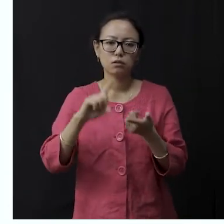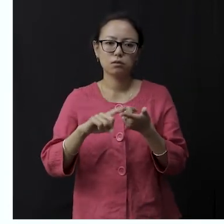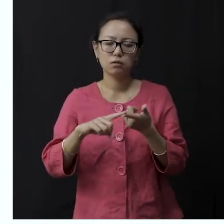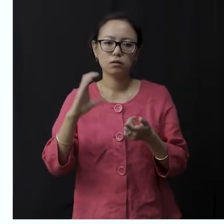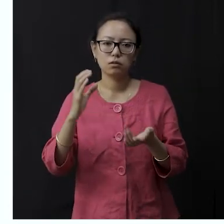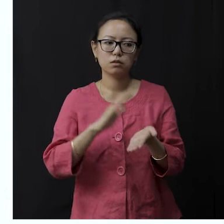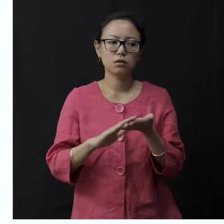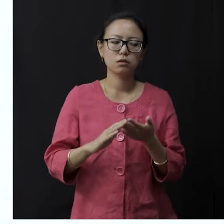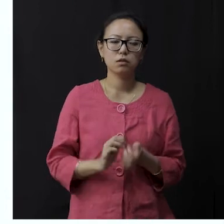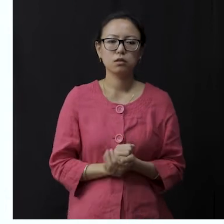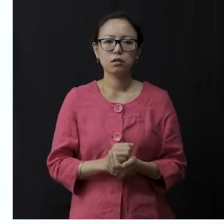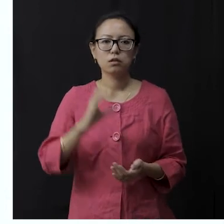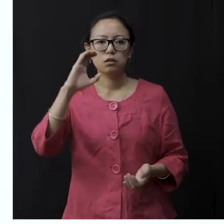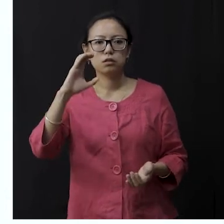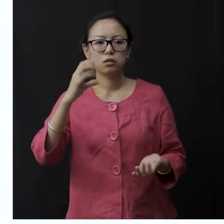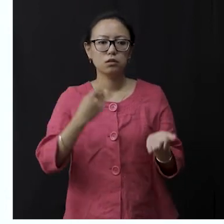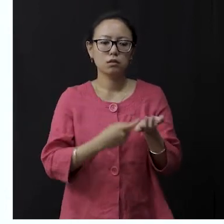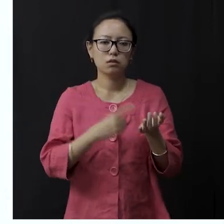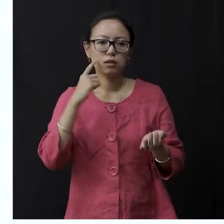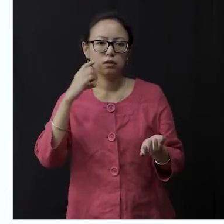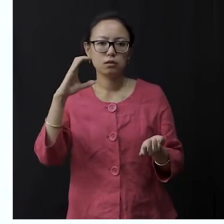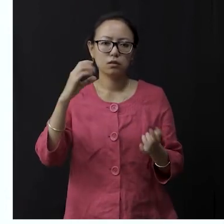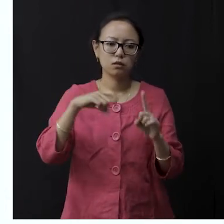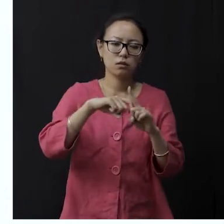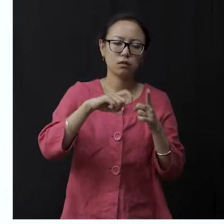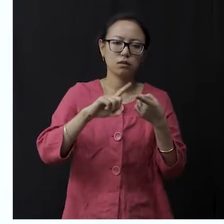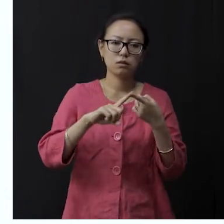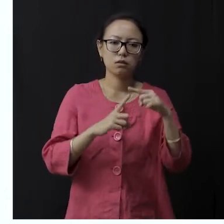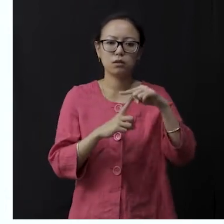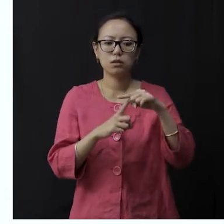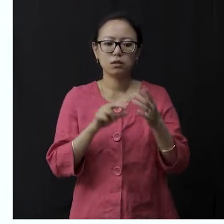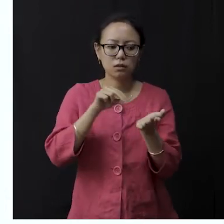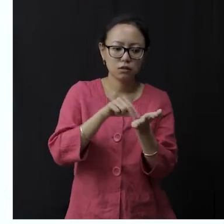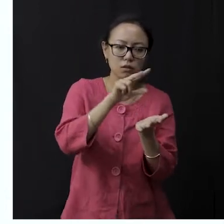is an insect that makes a sharp sound at night.